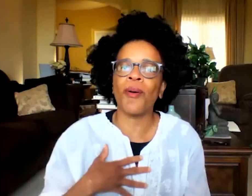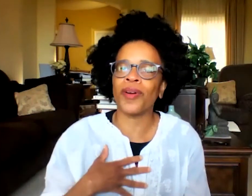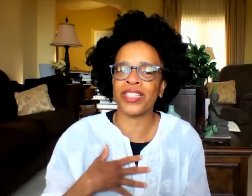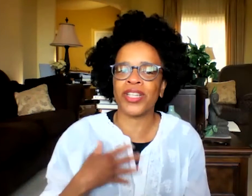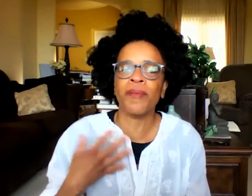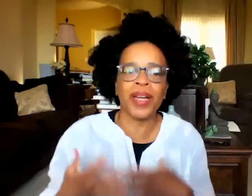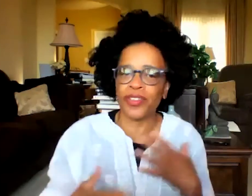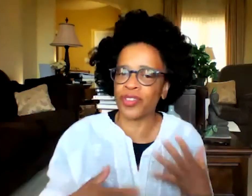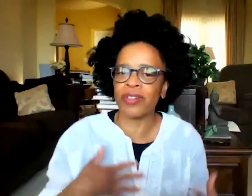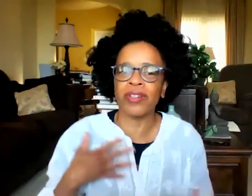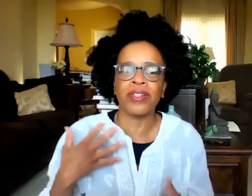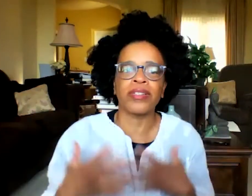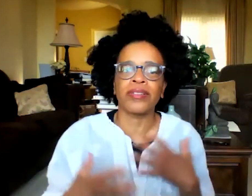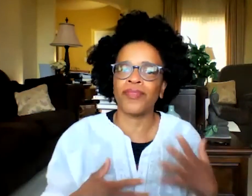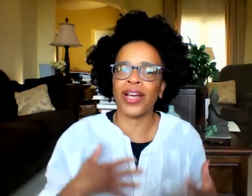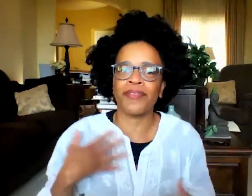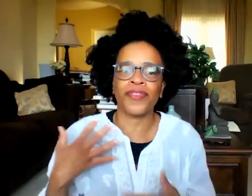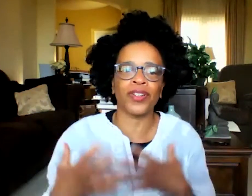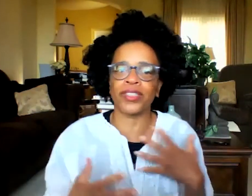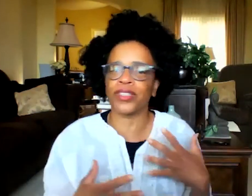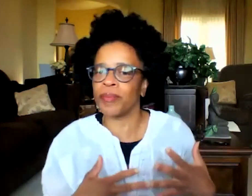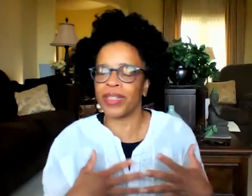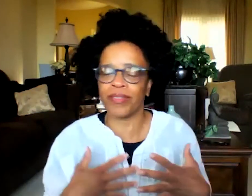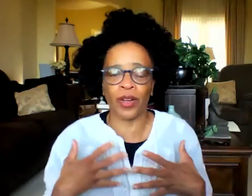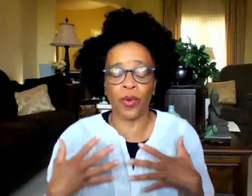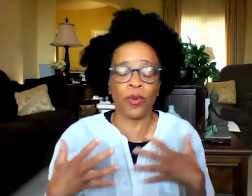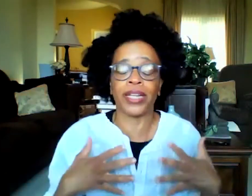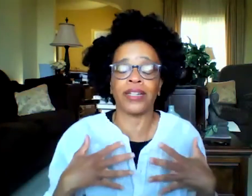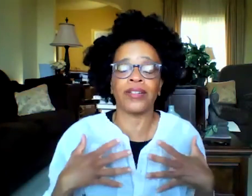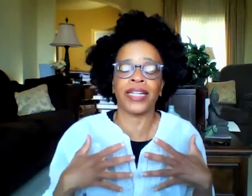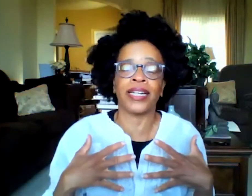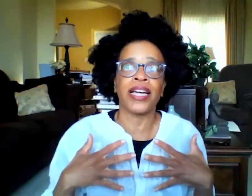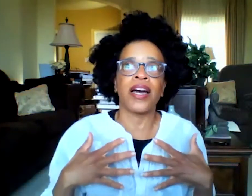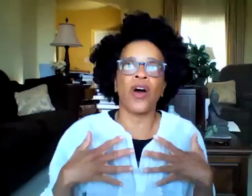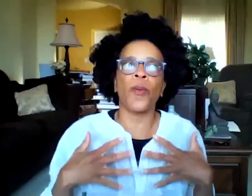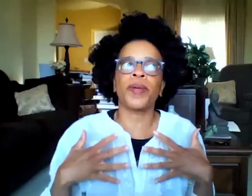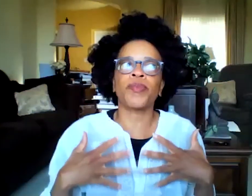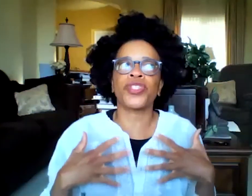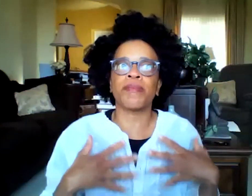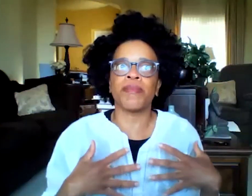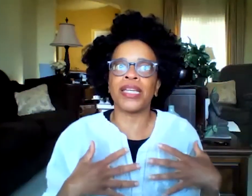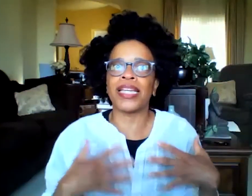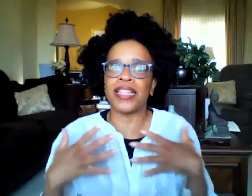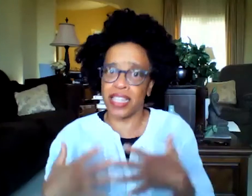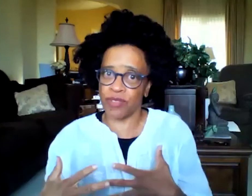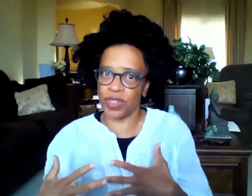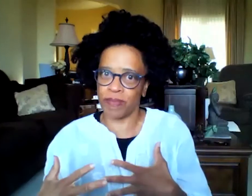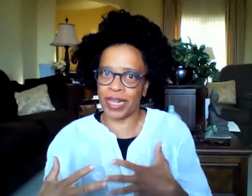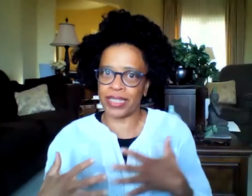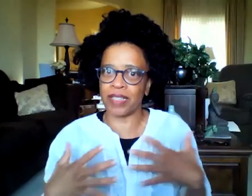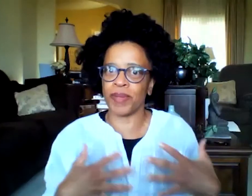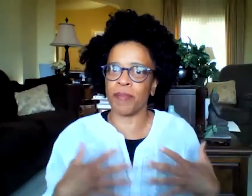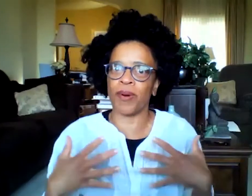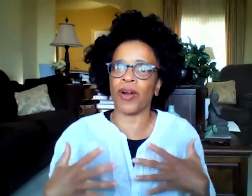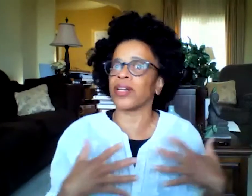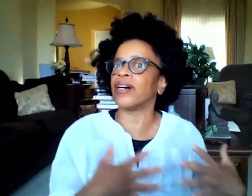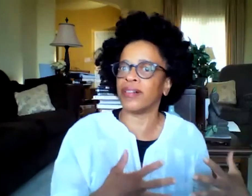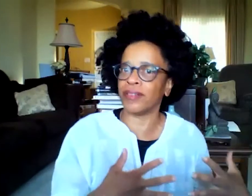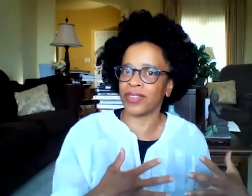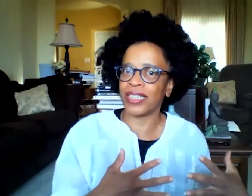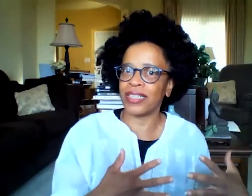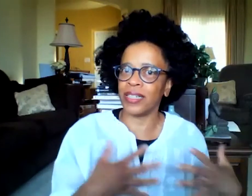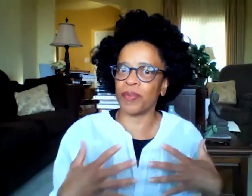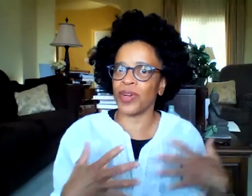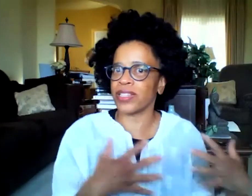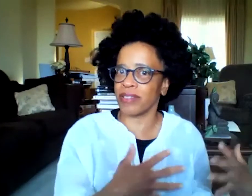We've all, in some measure, right, felt a little bit of like, oh, wait, okay. Oh, people see me in this respect as being part